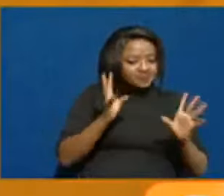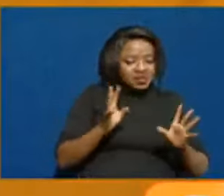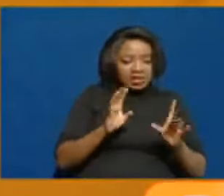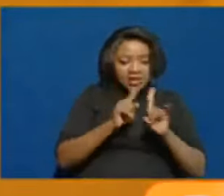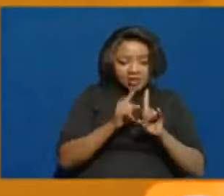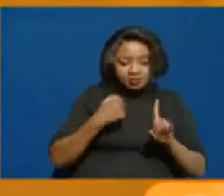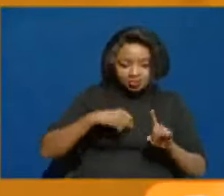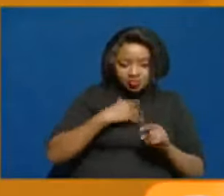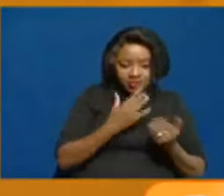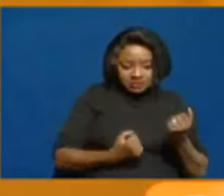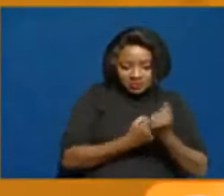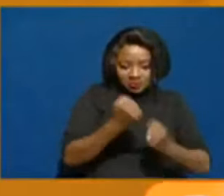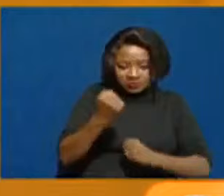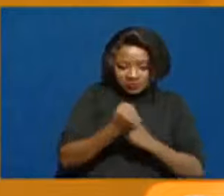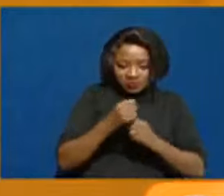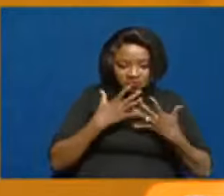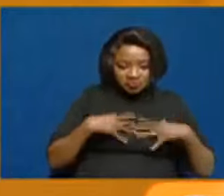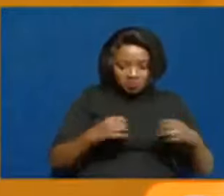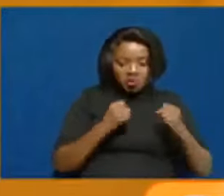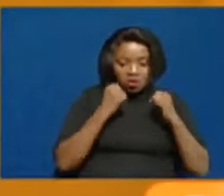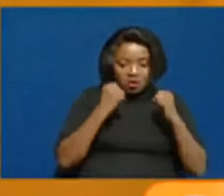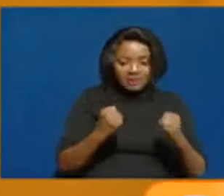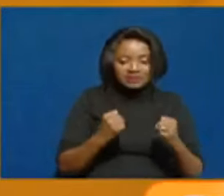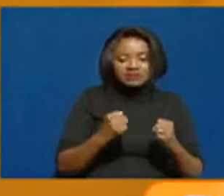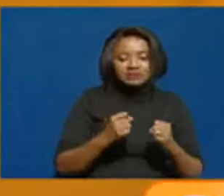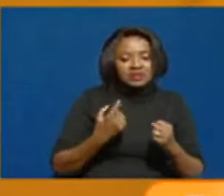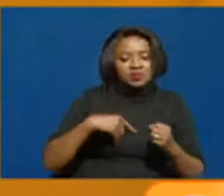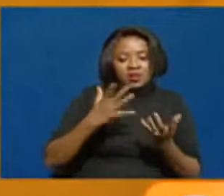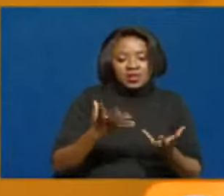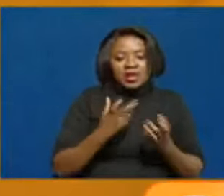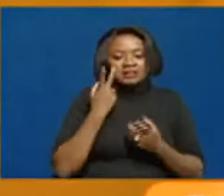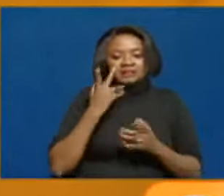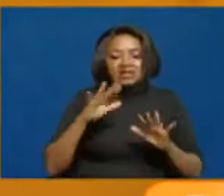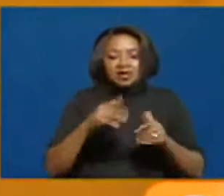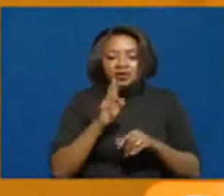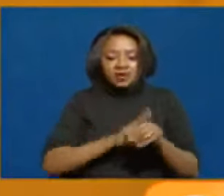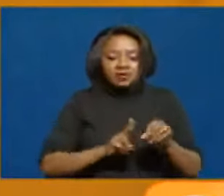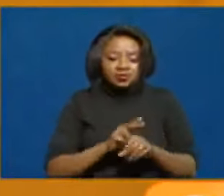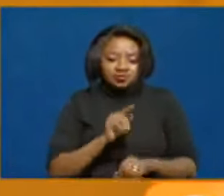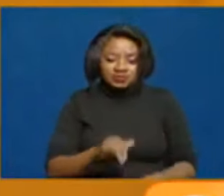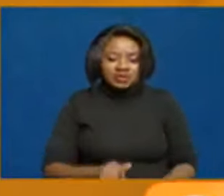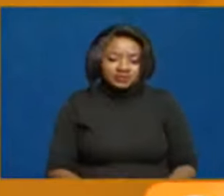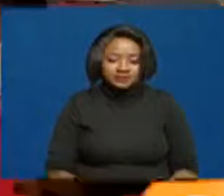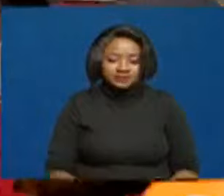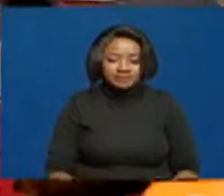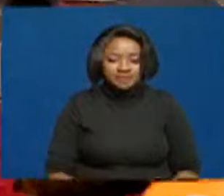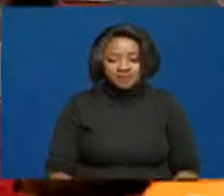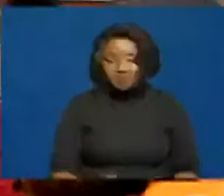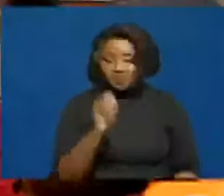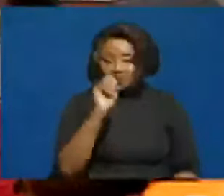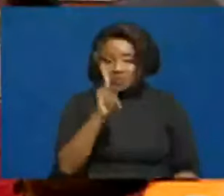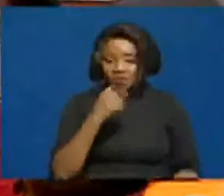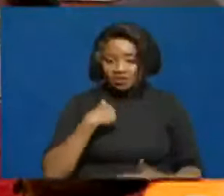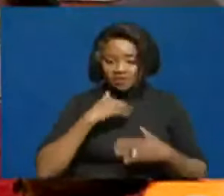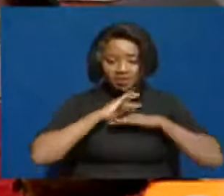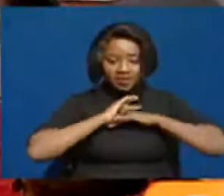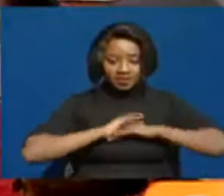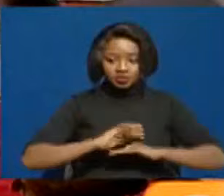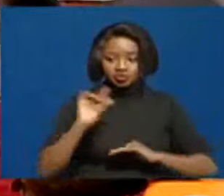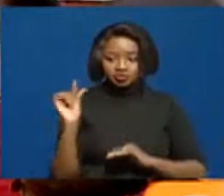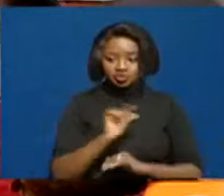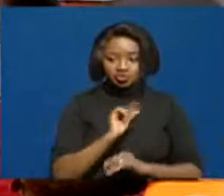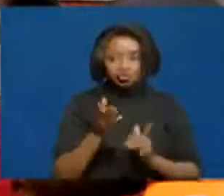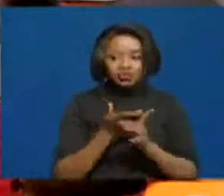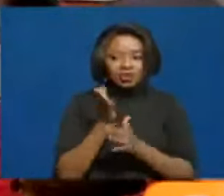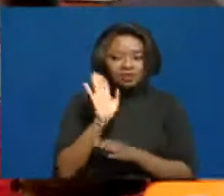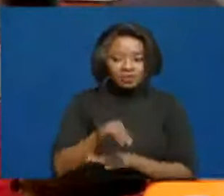build people's capacity, also see how we can incentivize them to be able to do that. All right. Yeah. I have to take a quick break. When you come back, I'll open the floor to